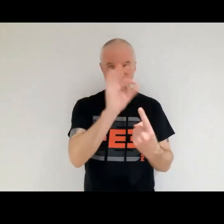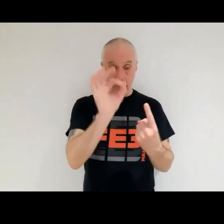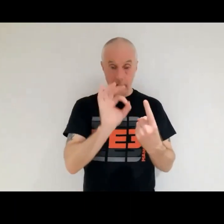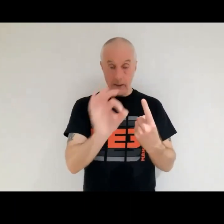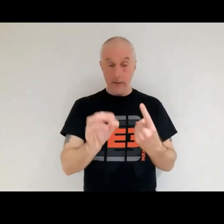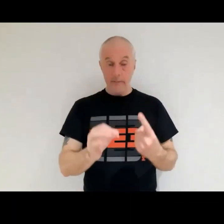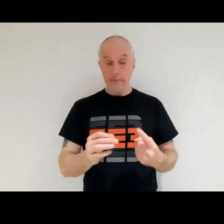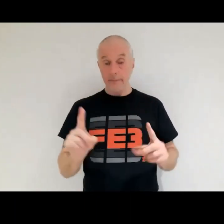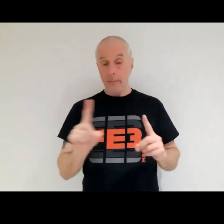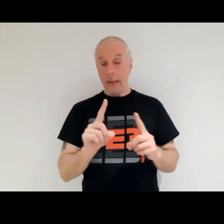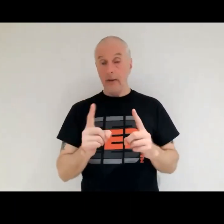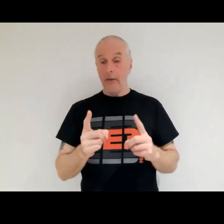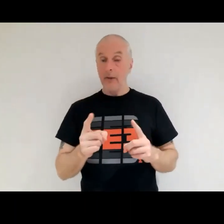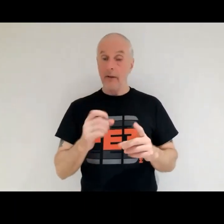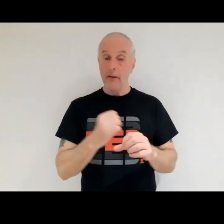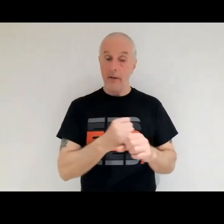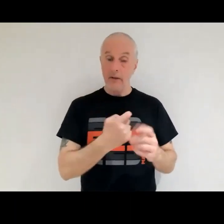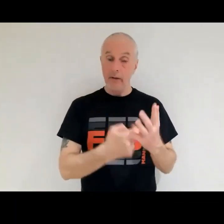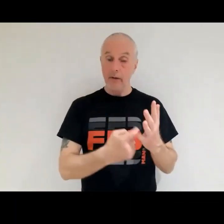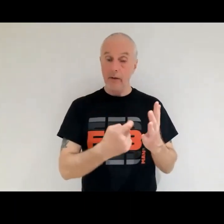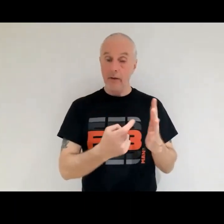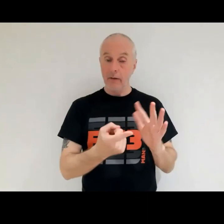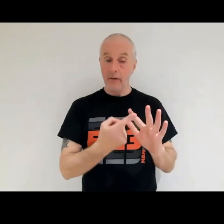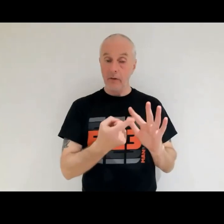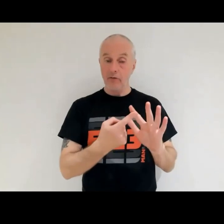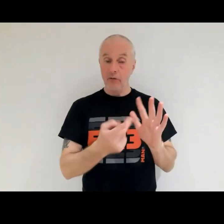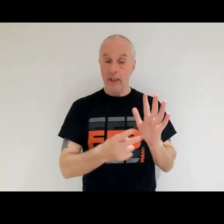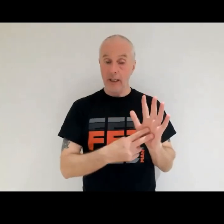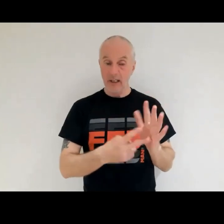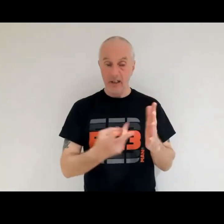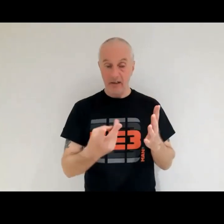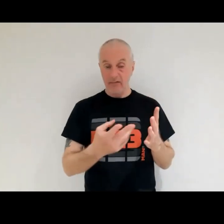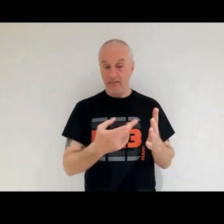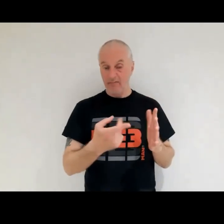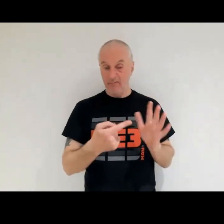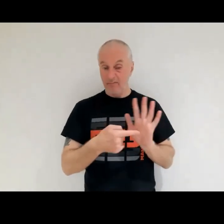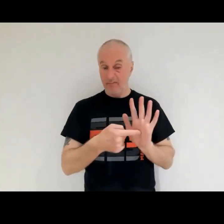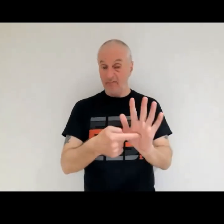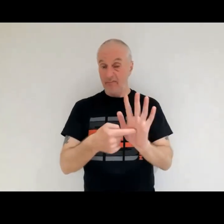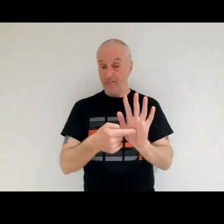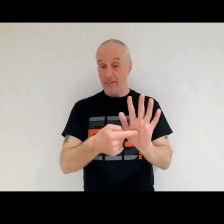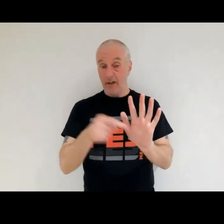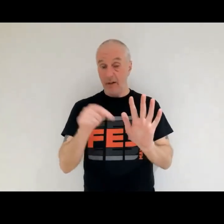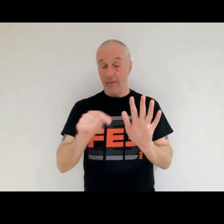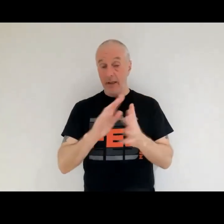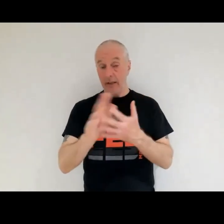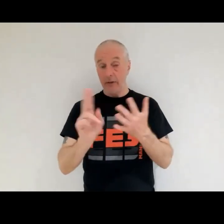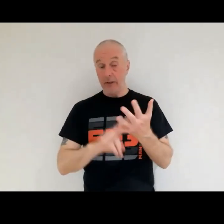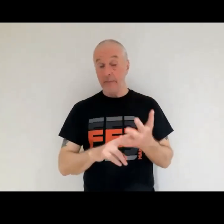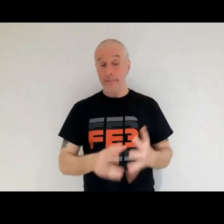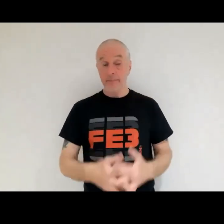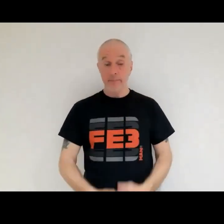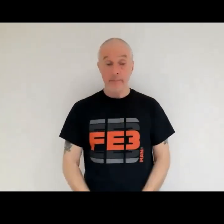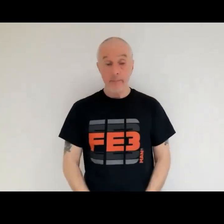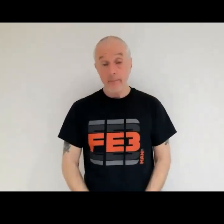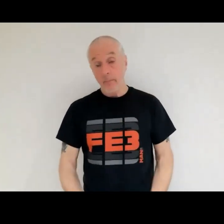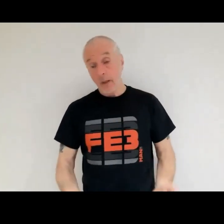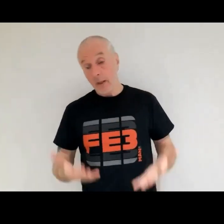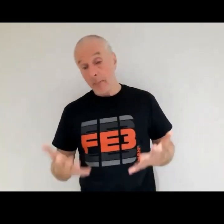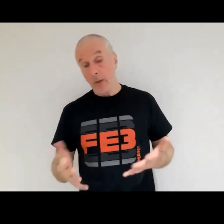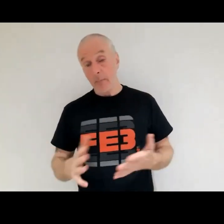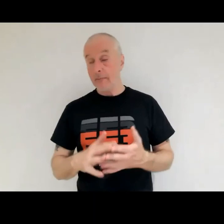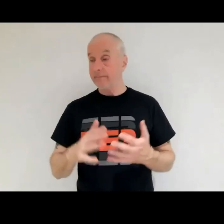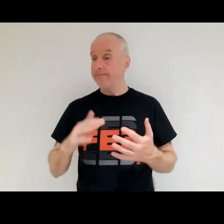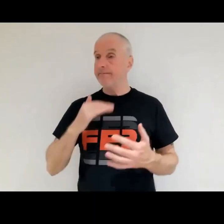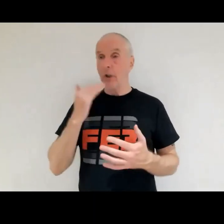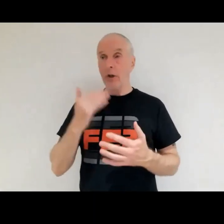around the green credentials of this hydrogen, Tommy. So, for example, at present, John says there is not enough wind generation